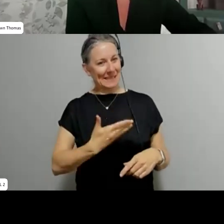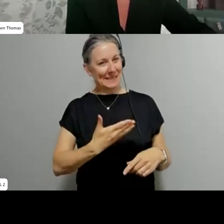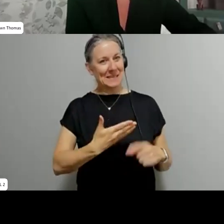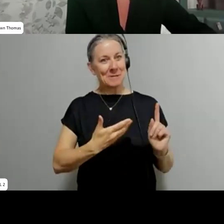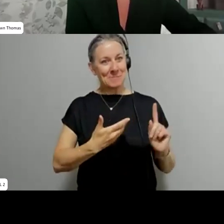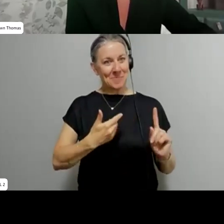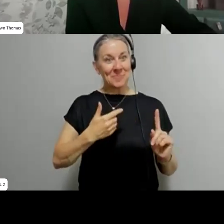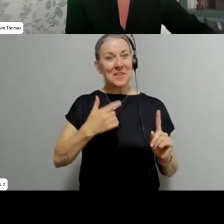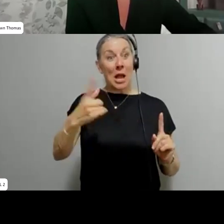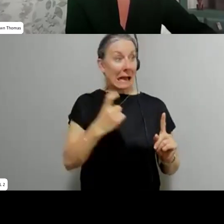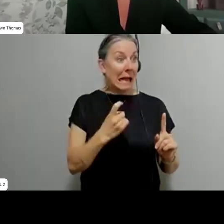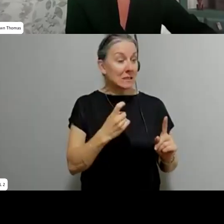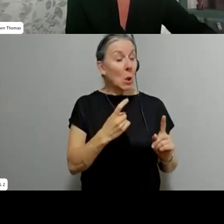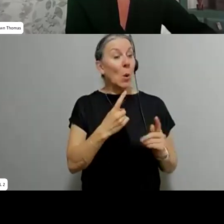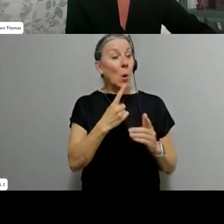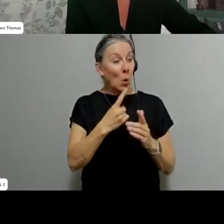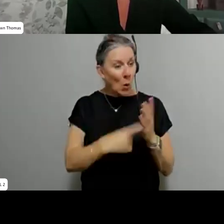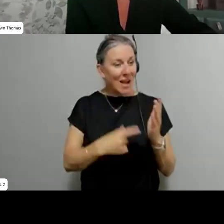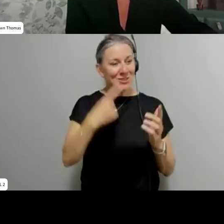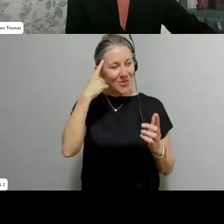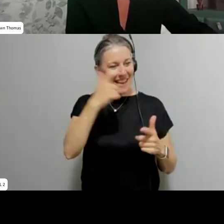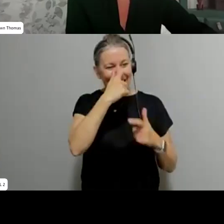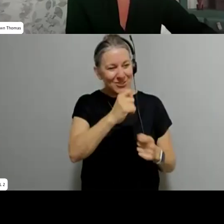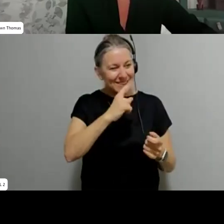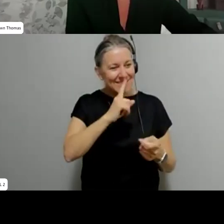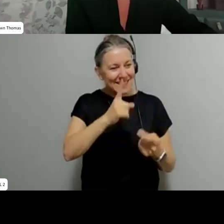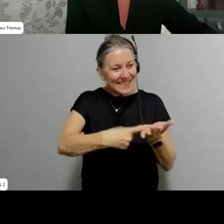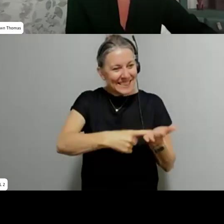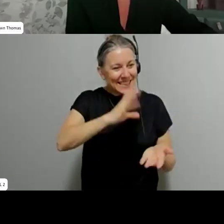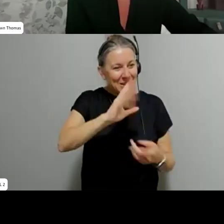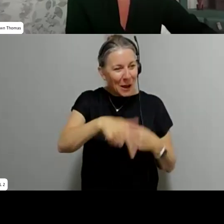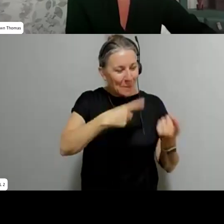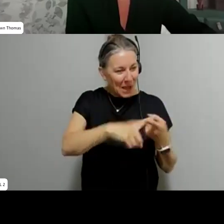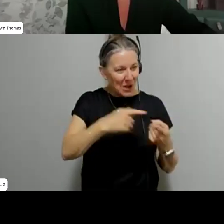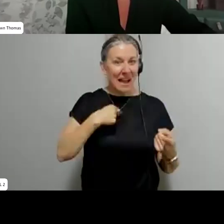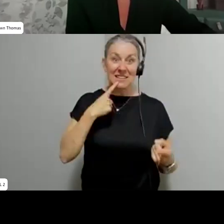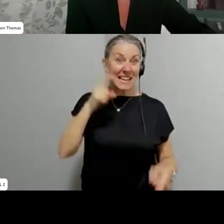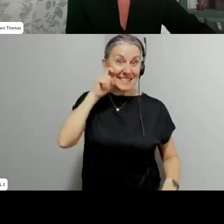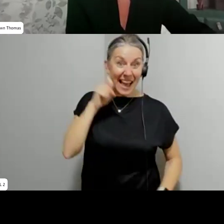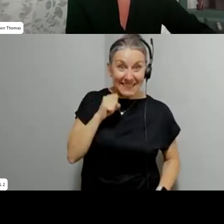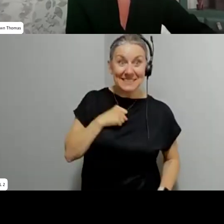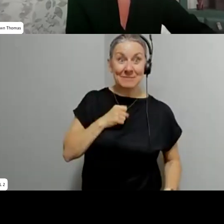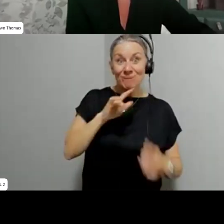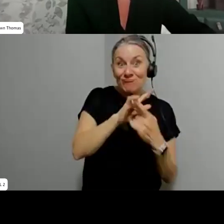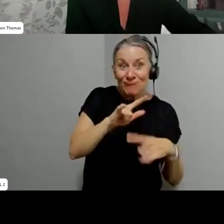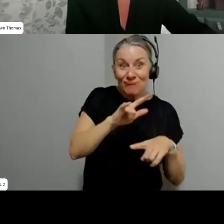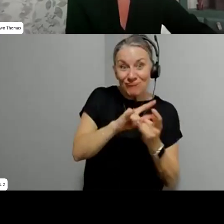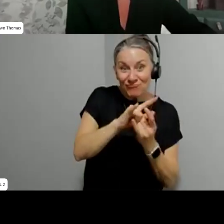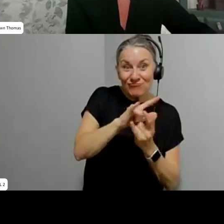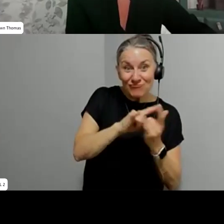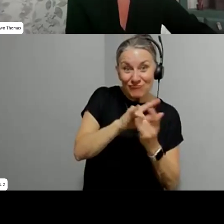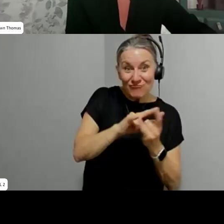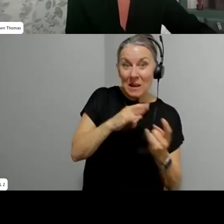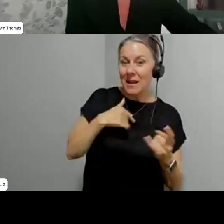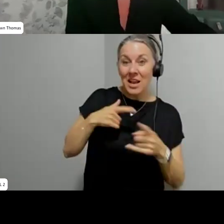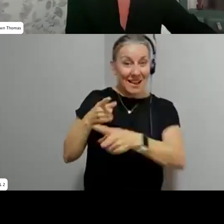talk about sex and intimacy. And she said, I've been trying to find someone that's willing to do it. And I said, let me in. And that was